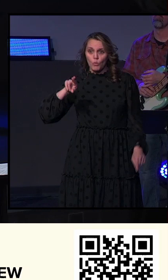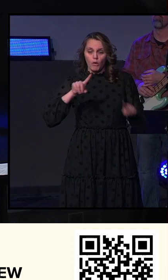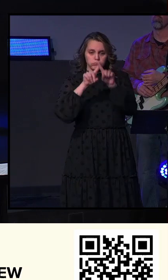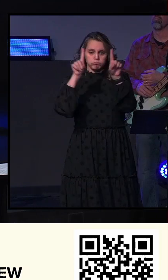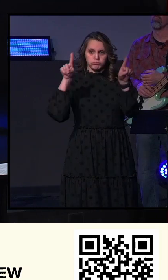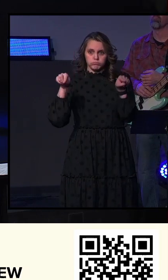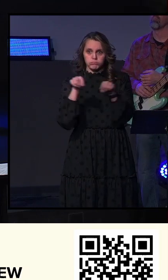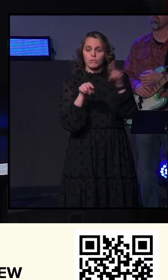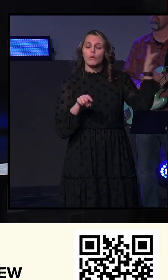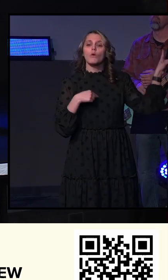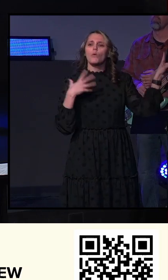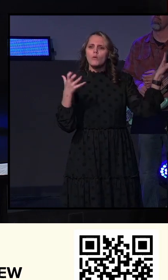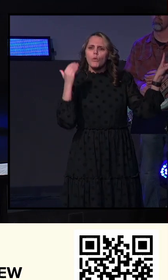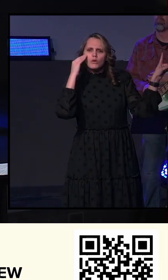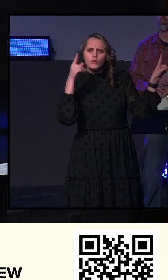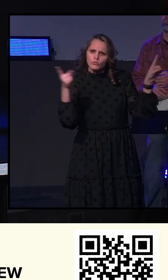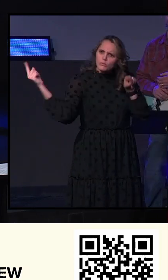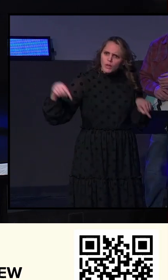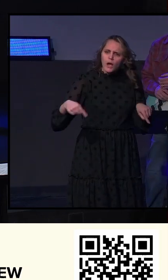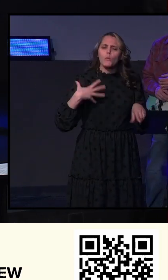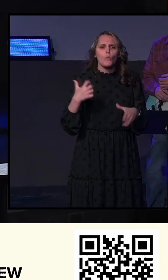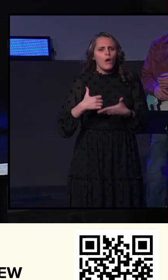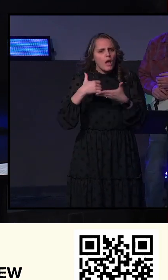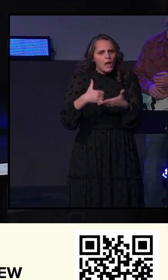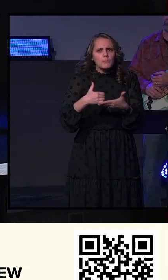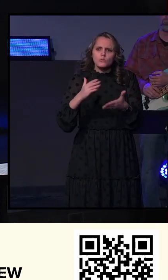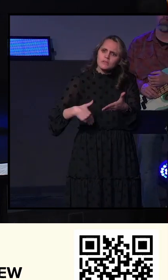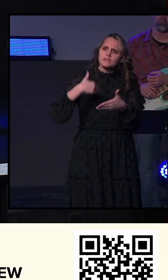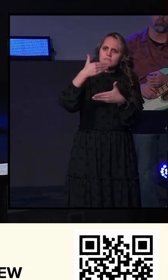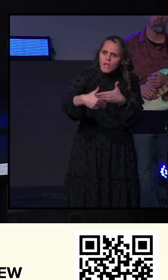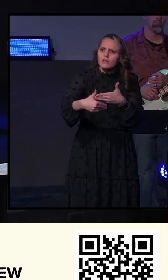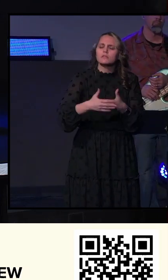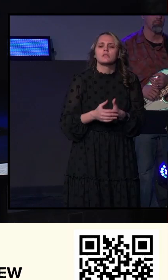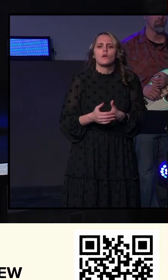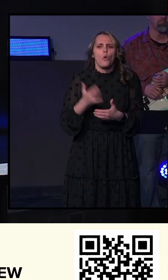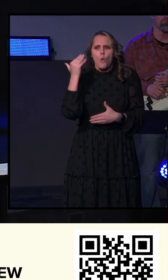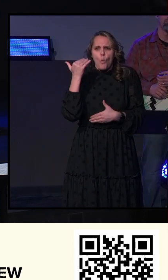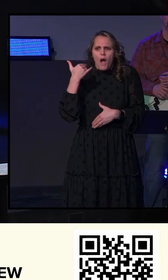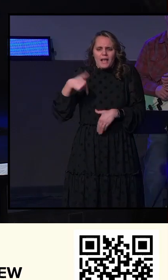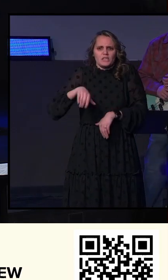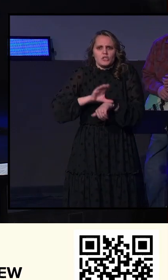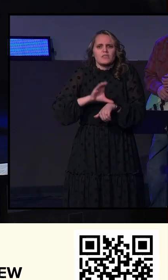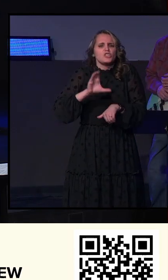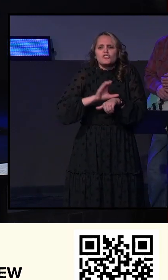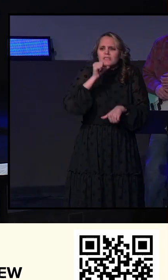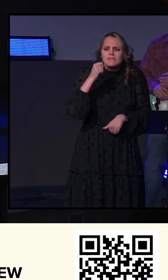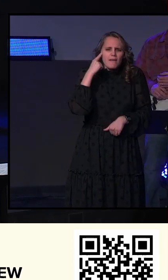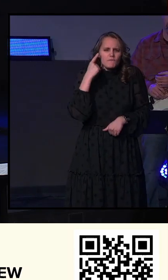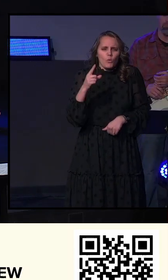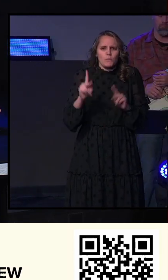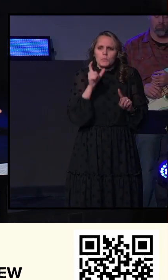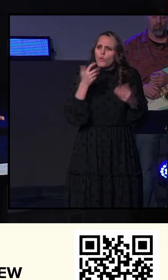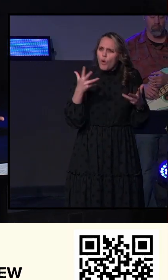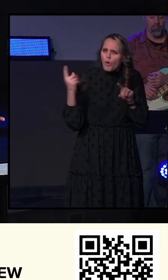we'd love to help you take a next step. Why? Because of everything we've been talking about. This church doesn't exist for those of us who are already here. This church exists for those of